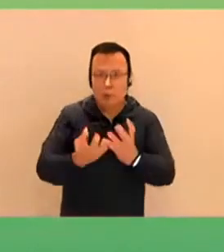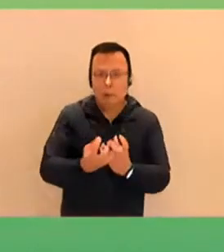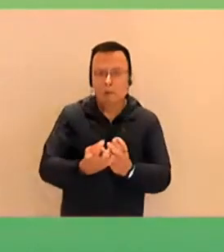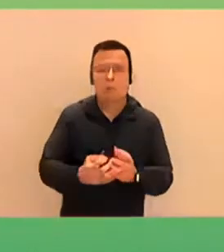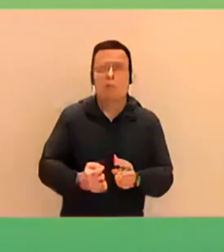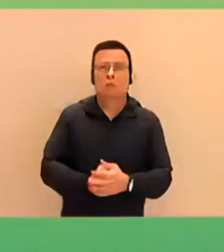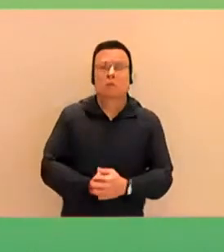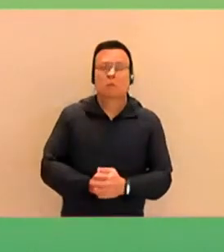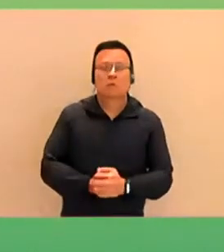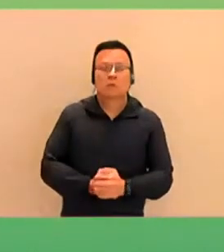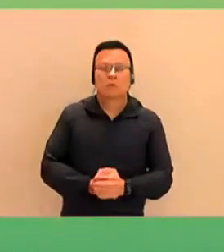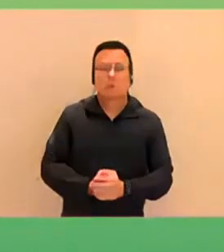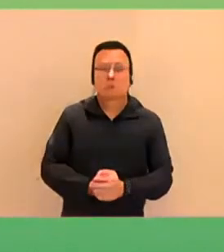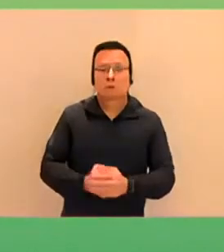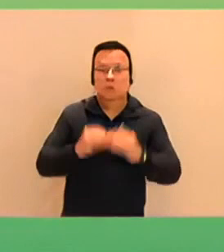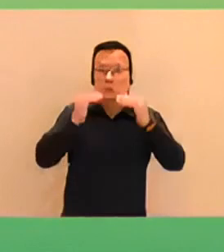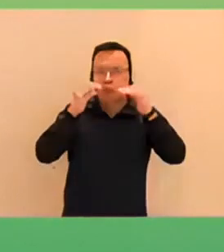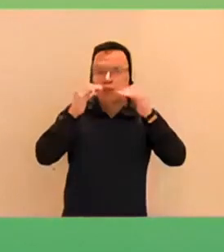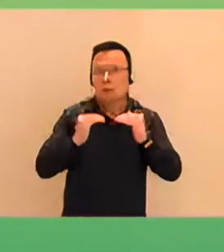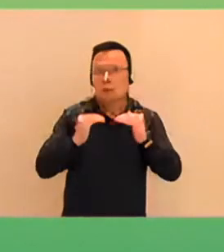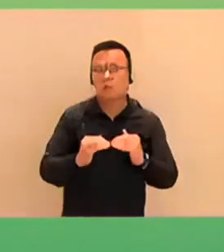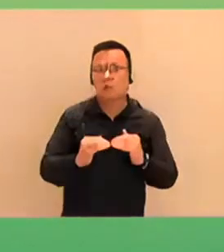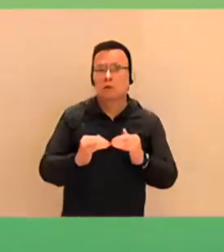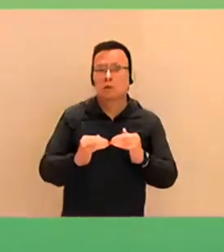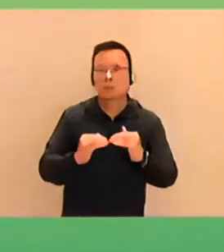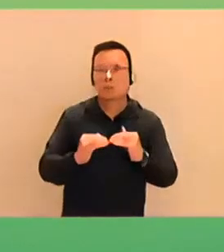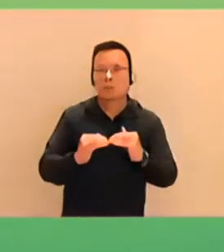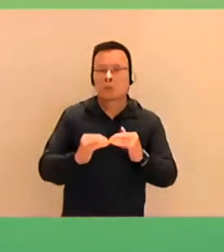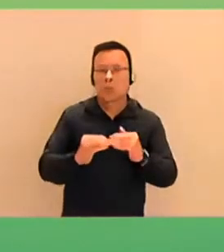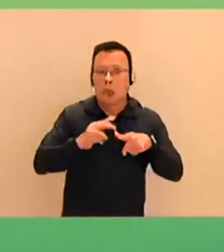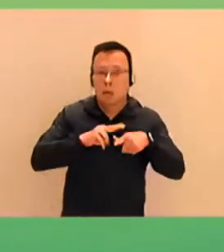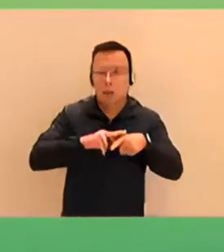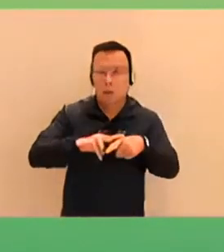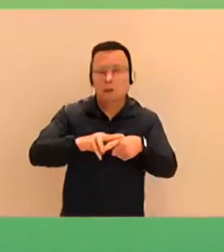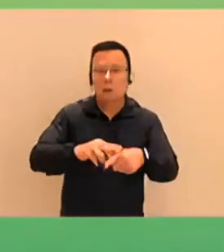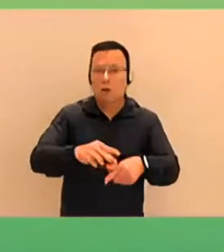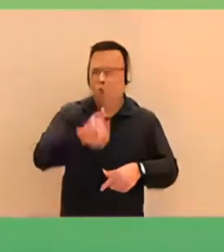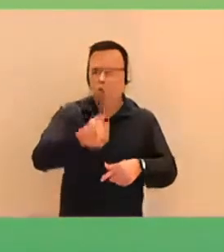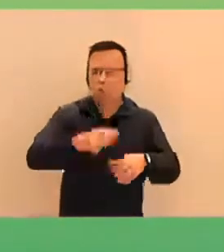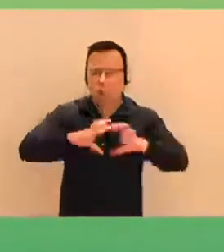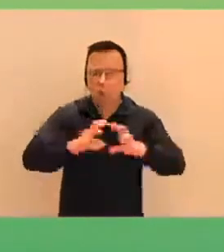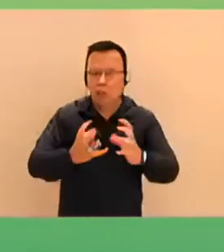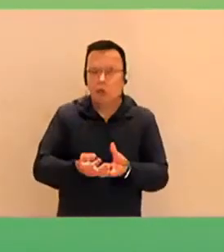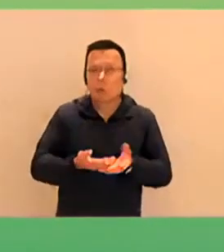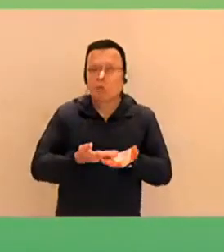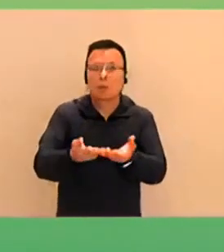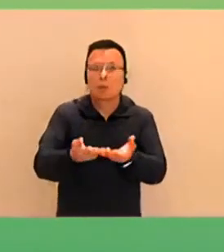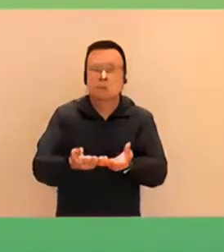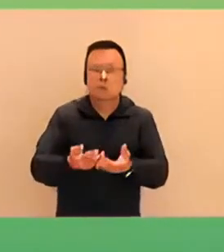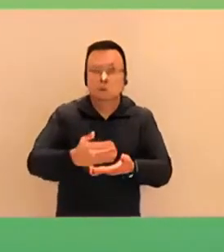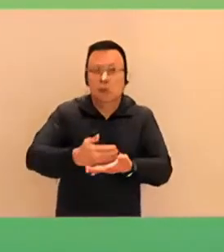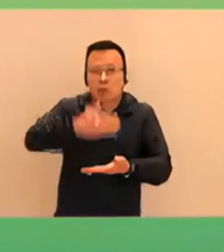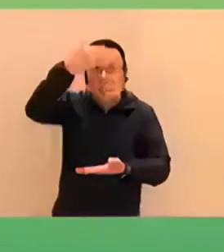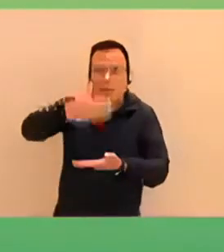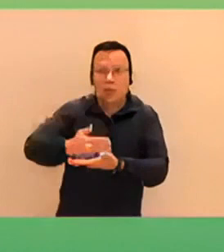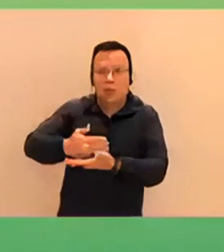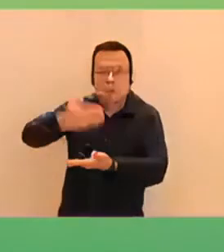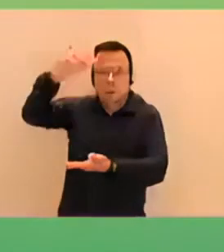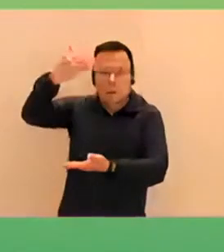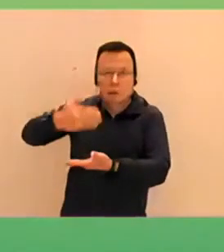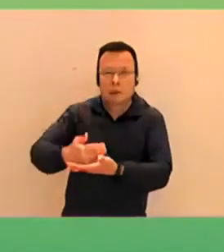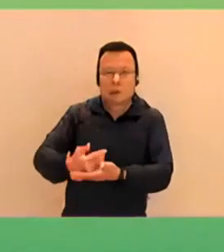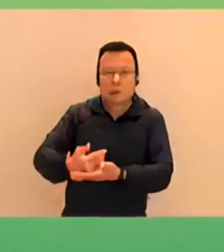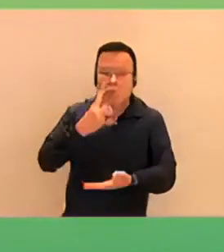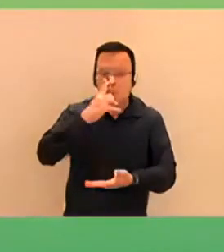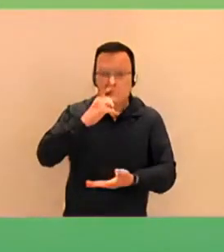some kind of a system tailoring. That means just get rid of some extra things and make your system simple